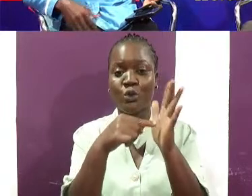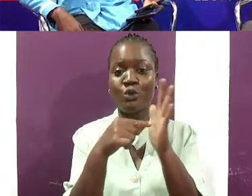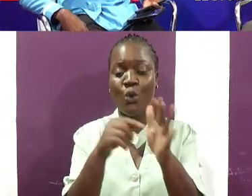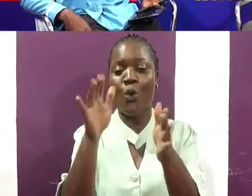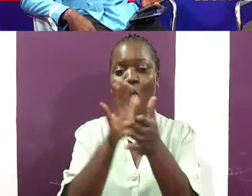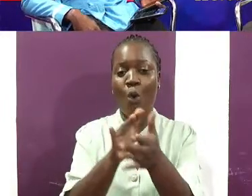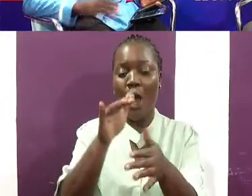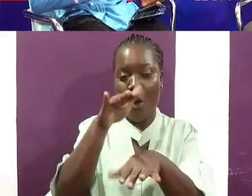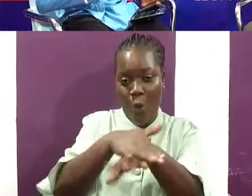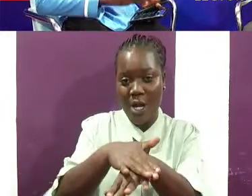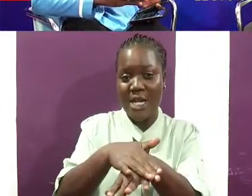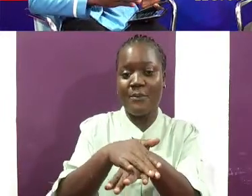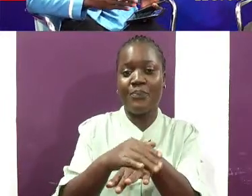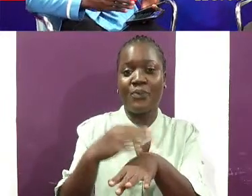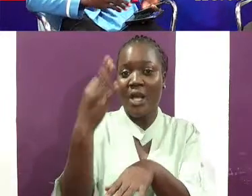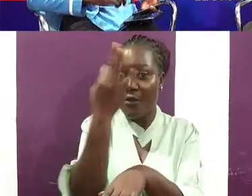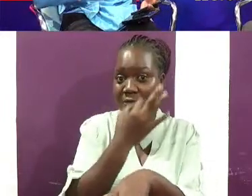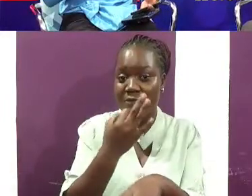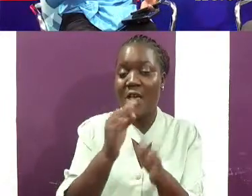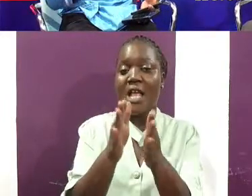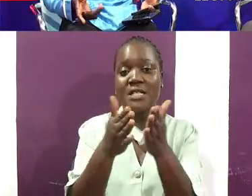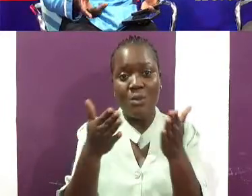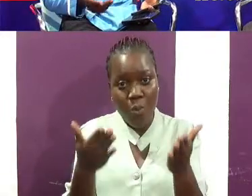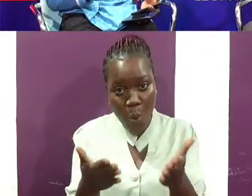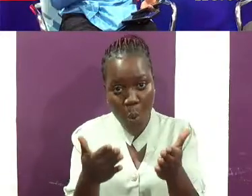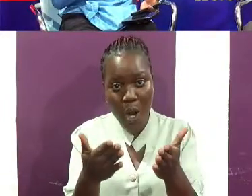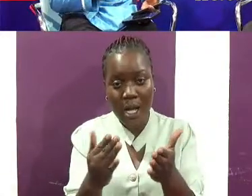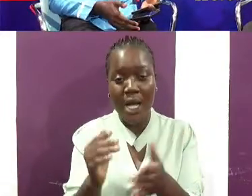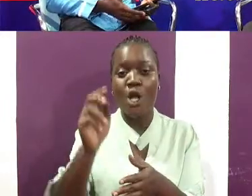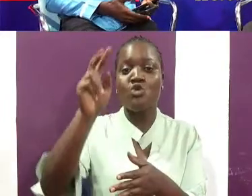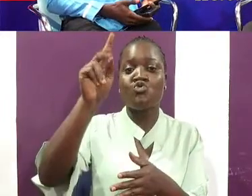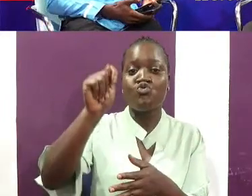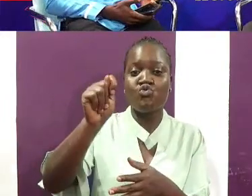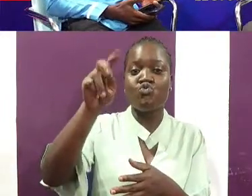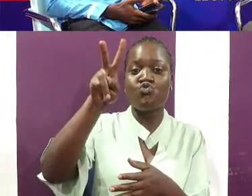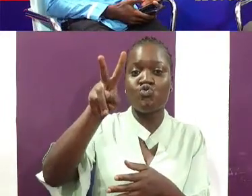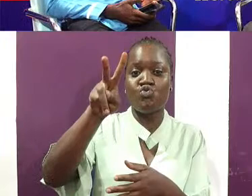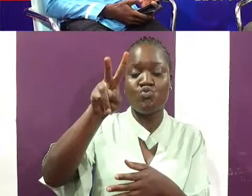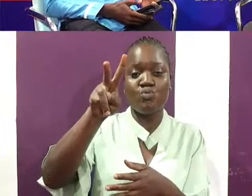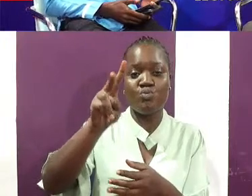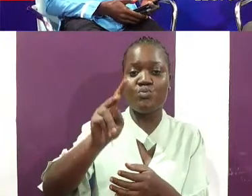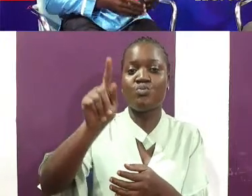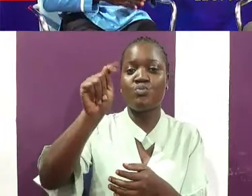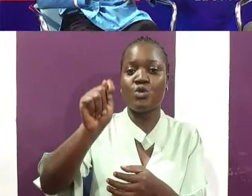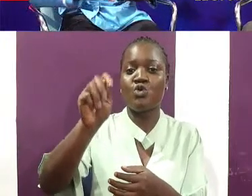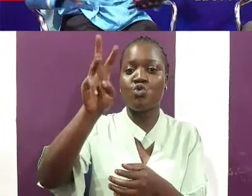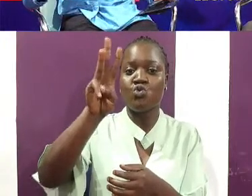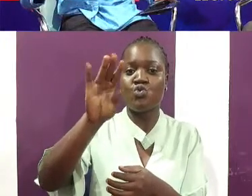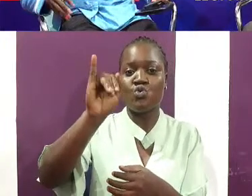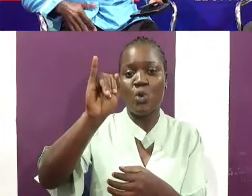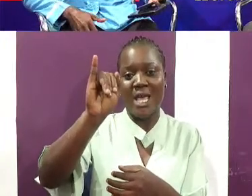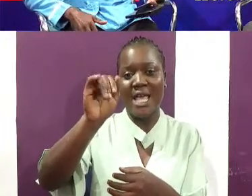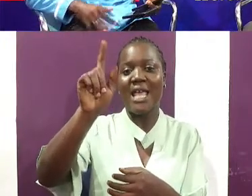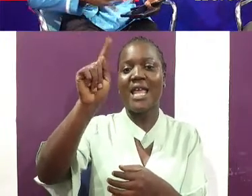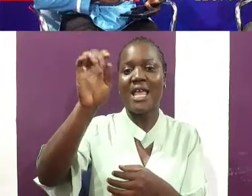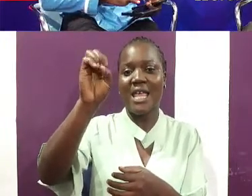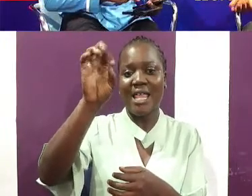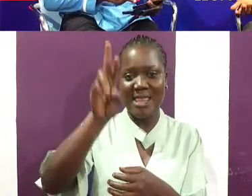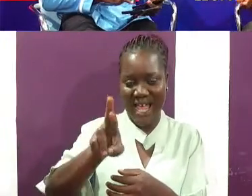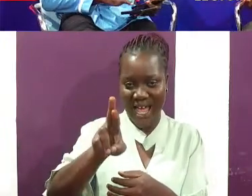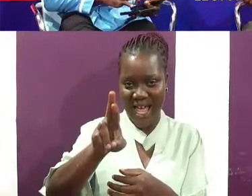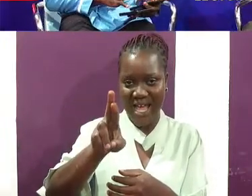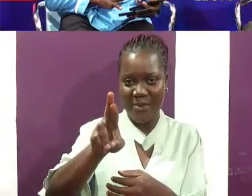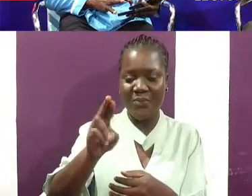TV YouTube Chariot TV na Twitter so Chariot TV exactly I mean no bet be a person of bia wet me